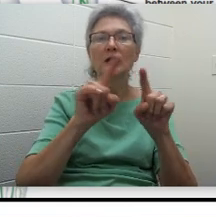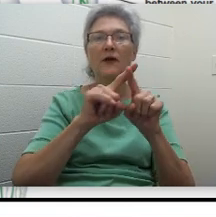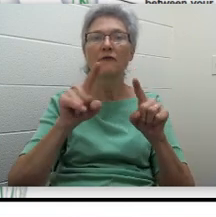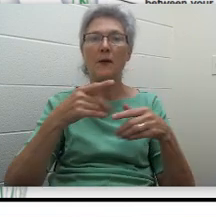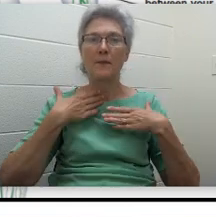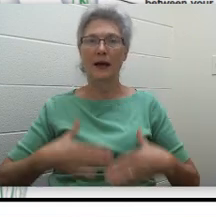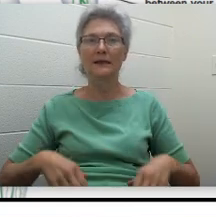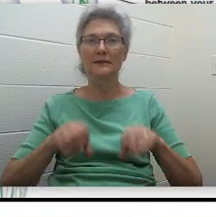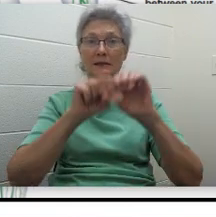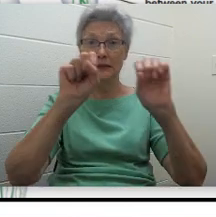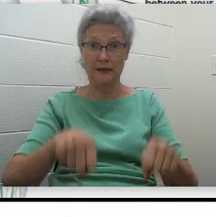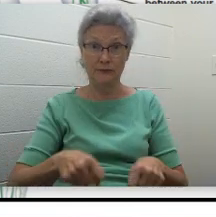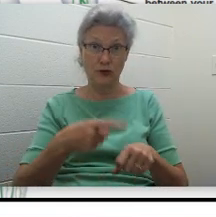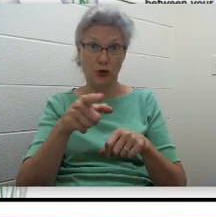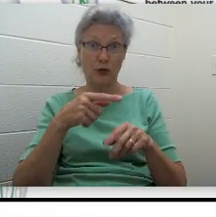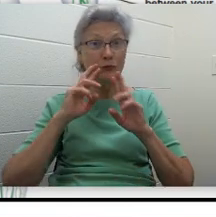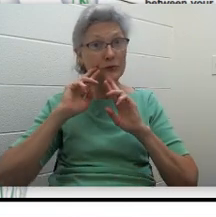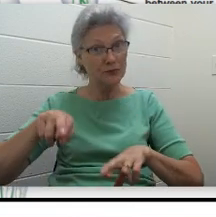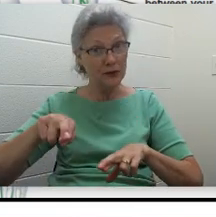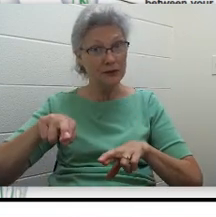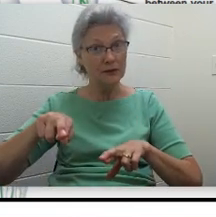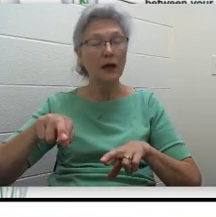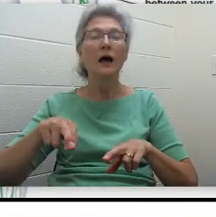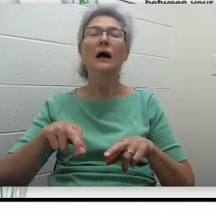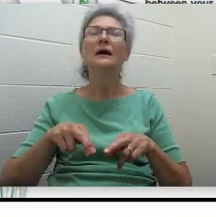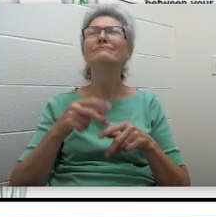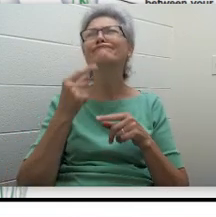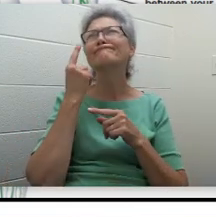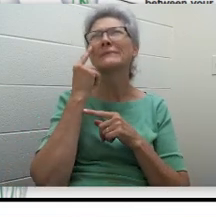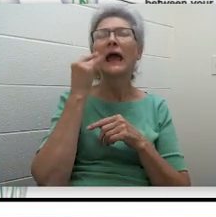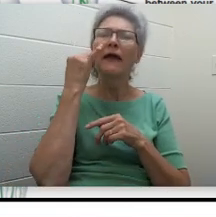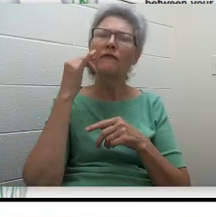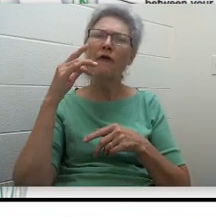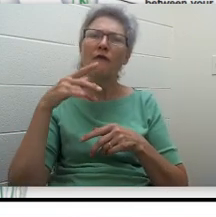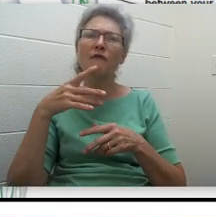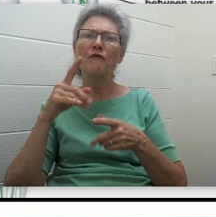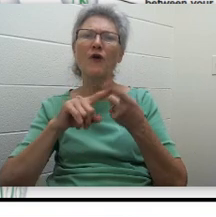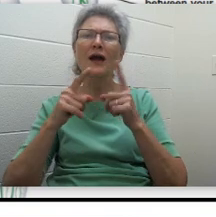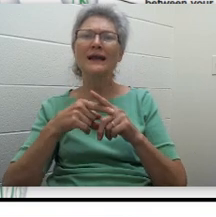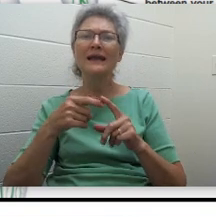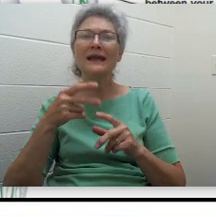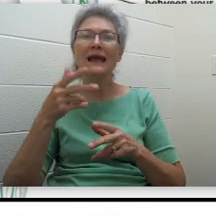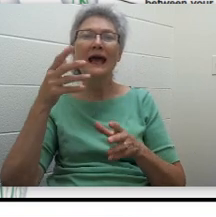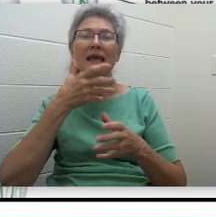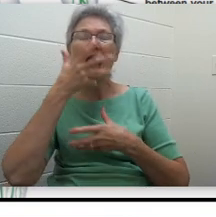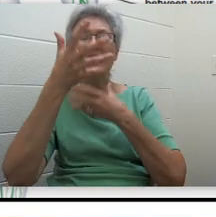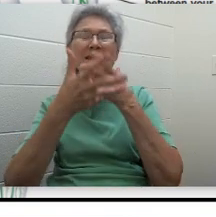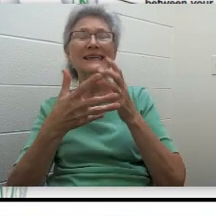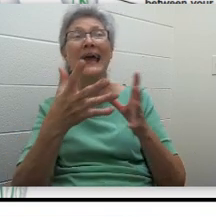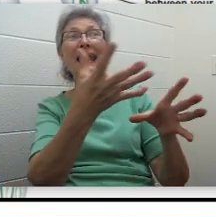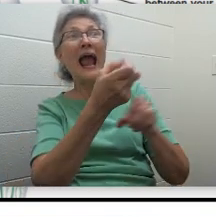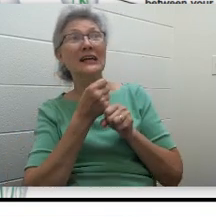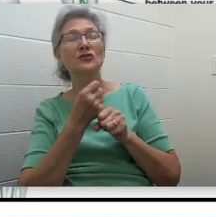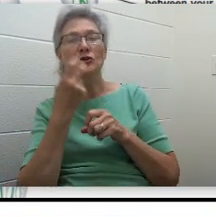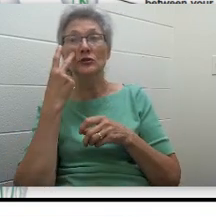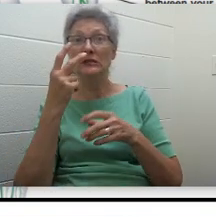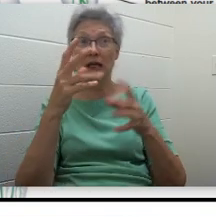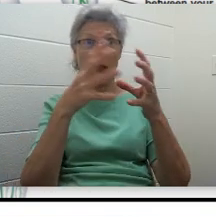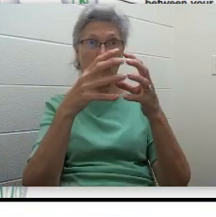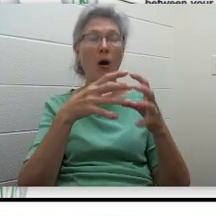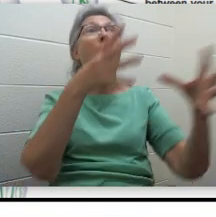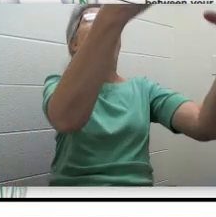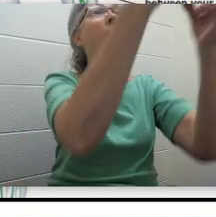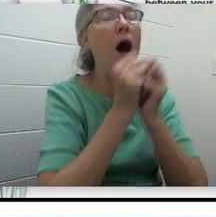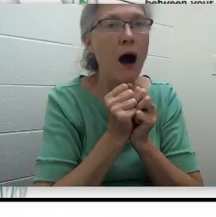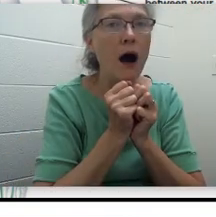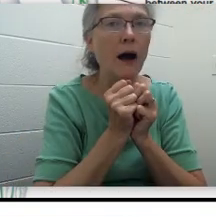body systems so you can respond. Suppose a friend yells, "Catch!" You see the ball, reach out, and grab